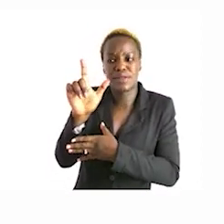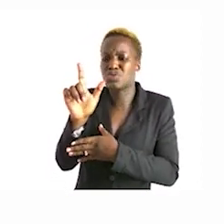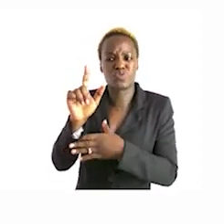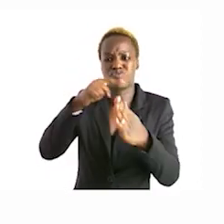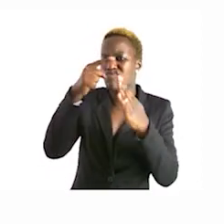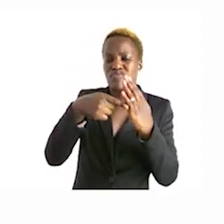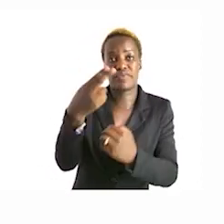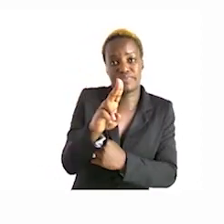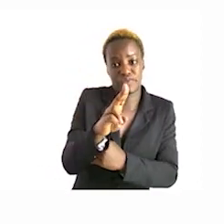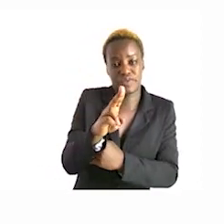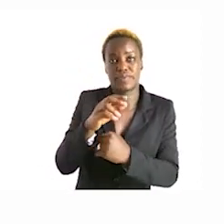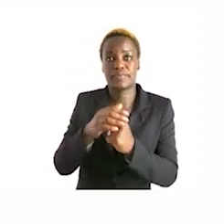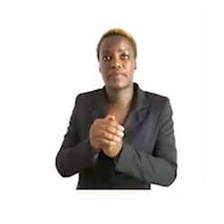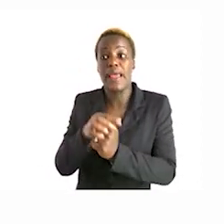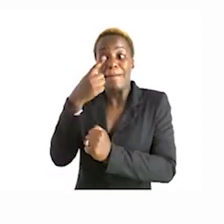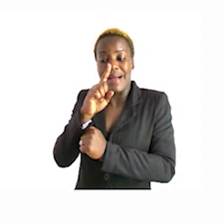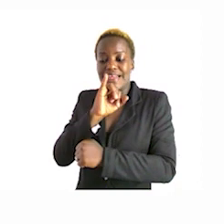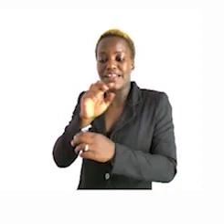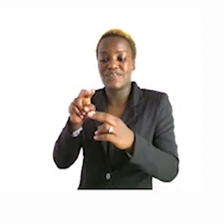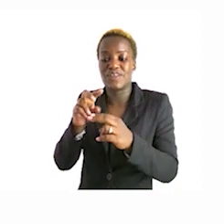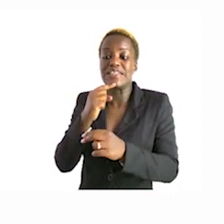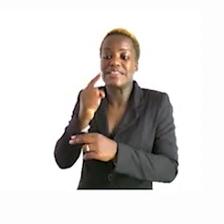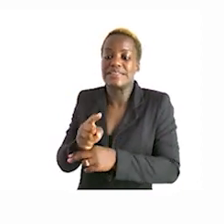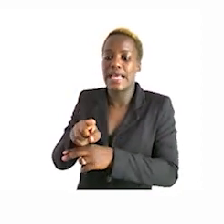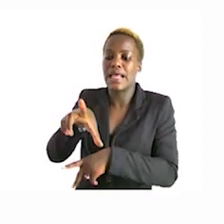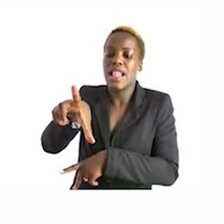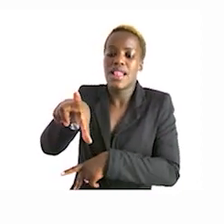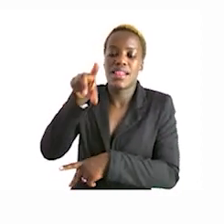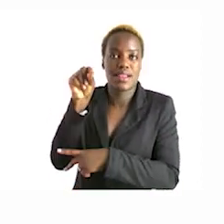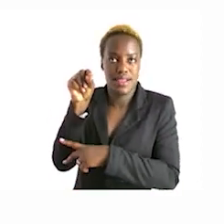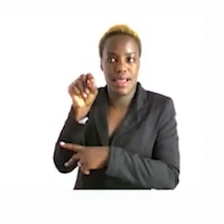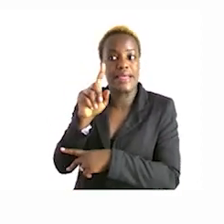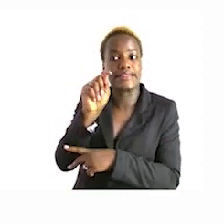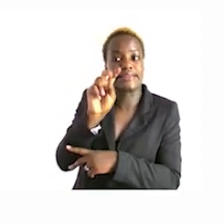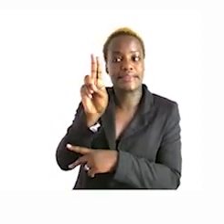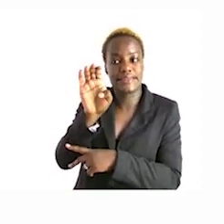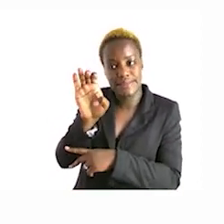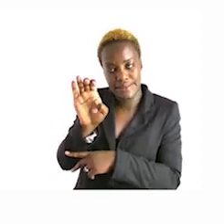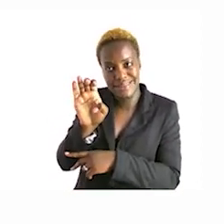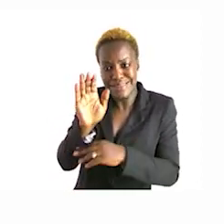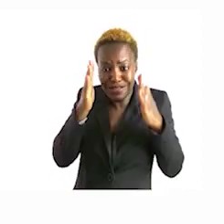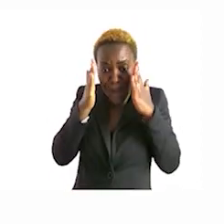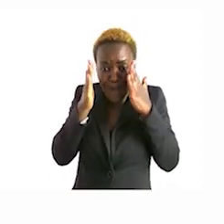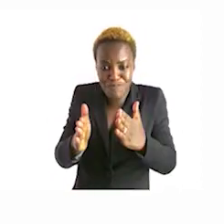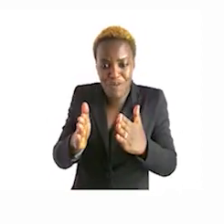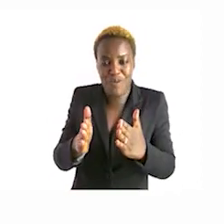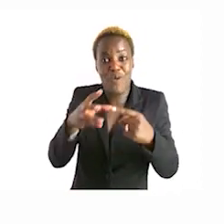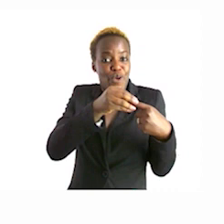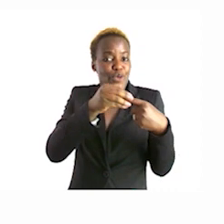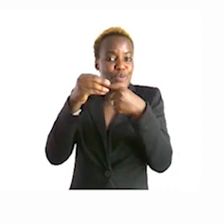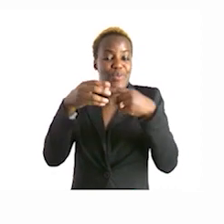We are focusing on one particular lion at the zoo. So we can either use